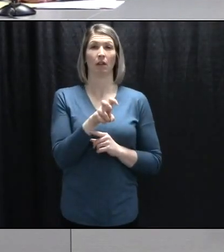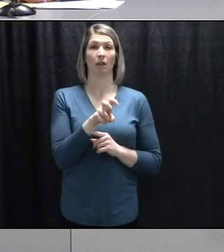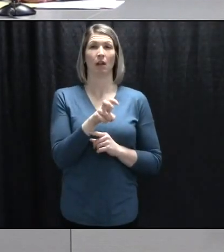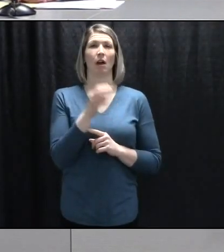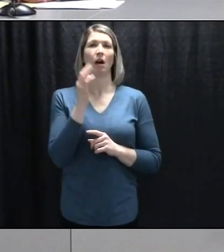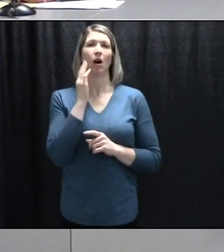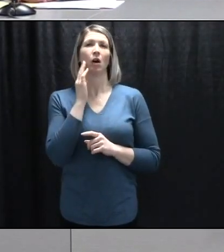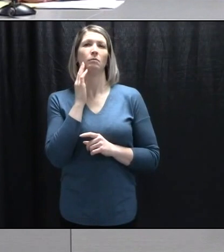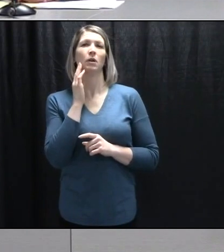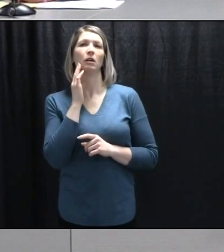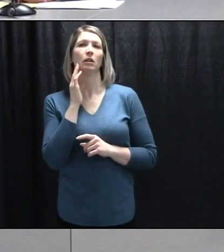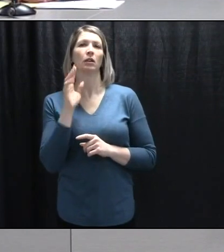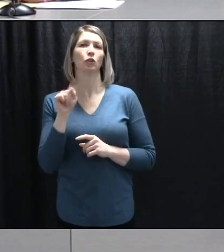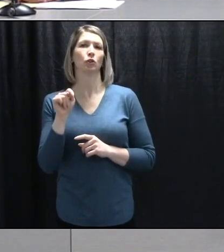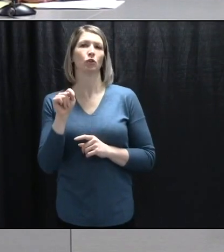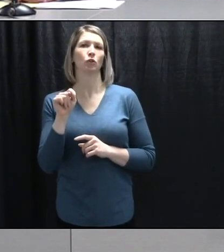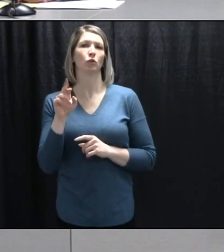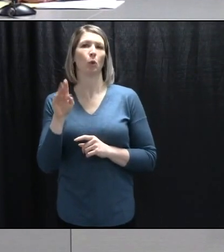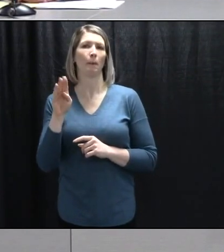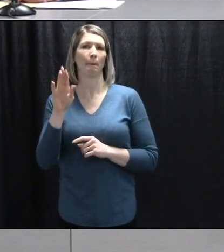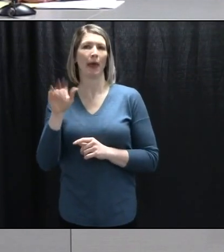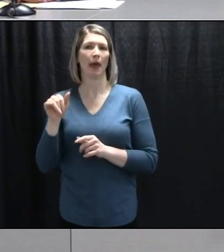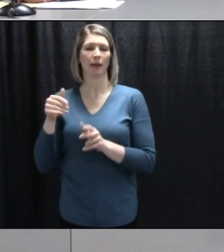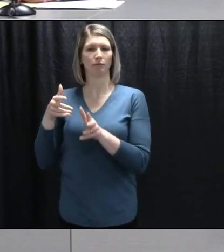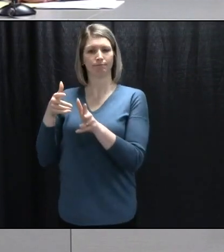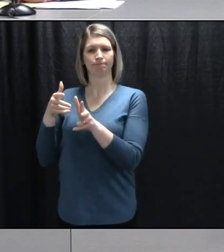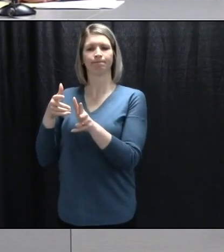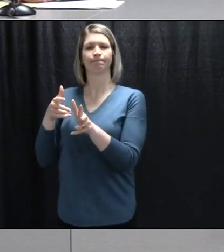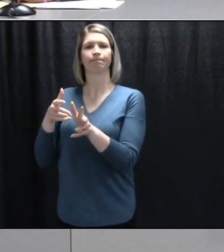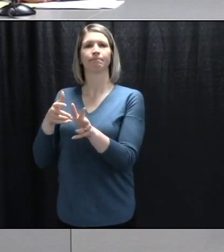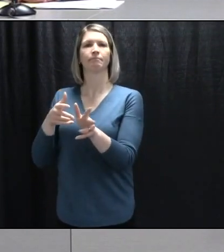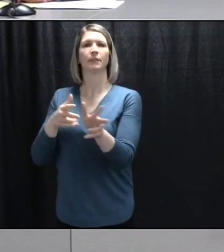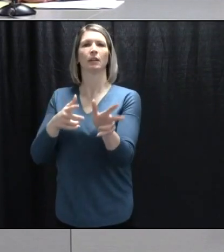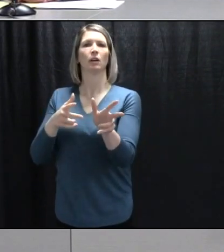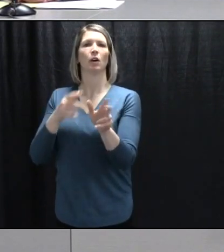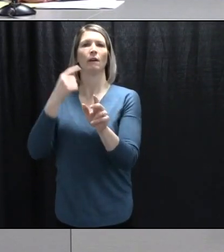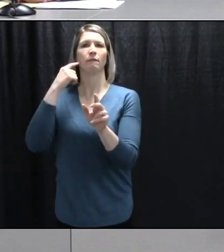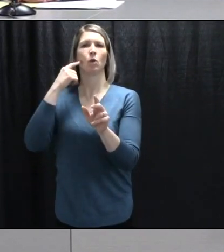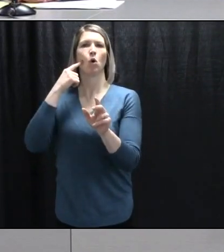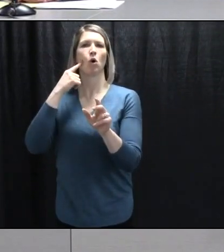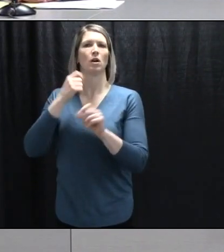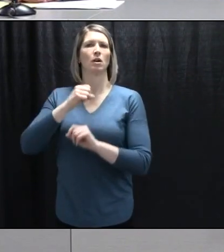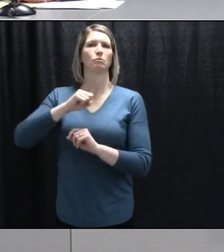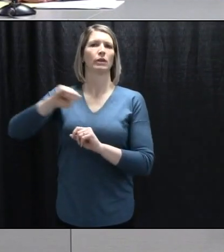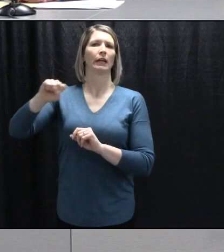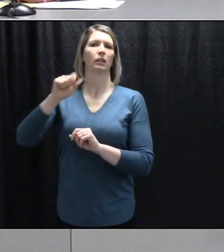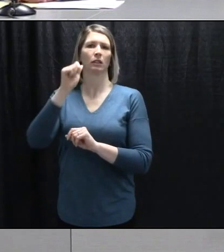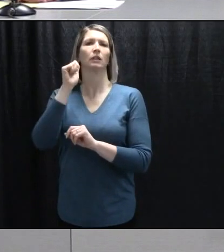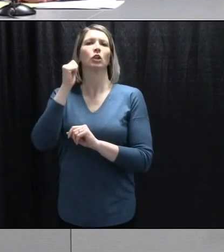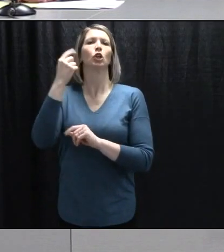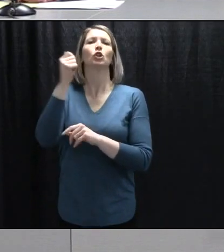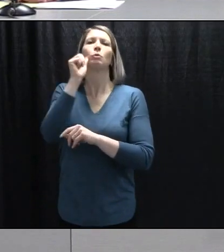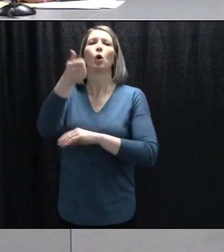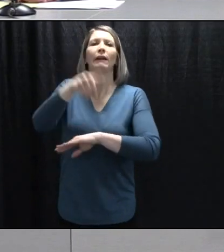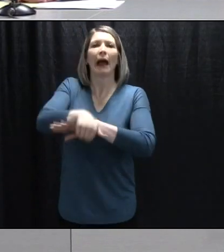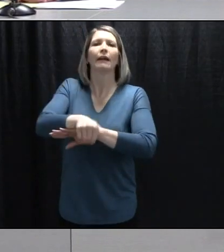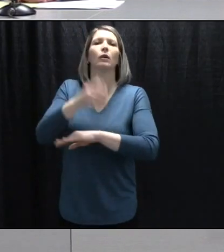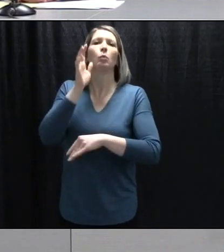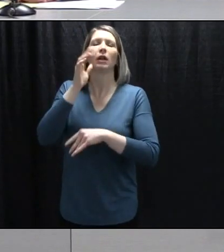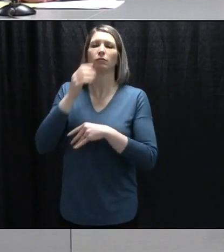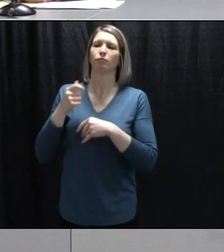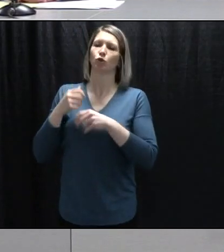motorcade or protest tomorrow night. So I don't know if the government is looking at preparing to make any more